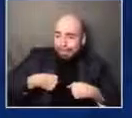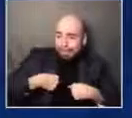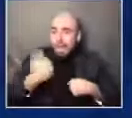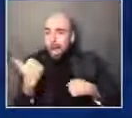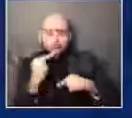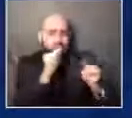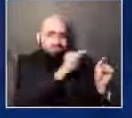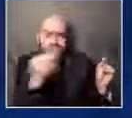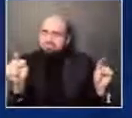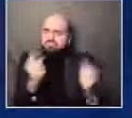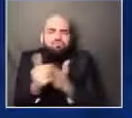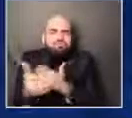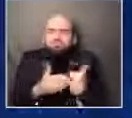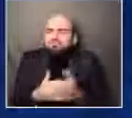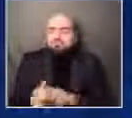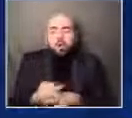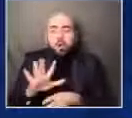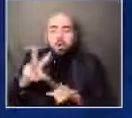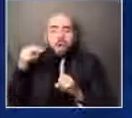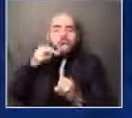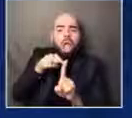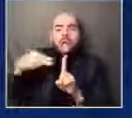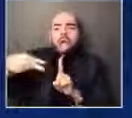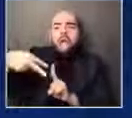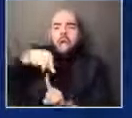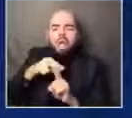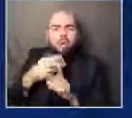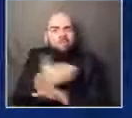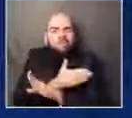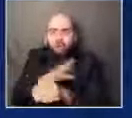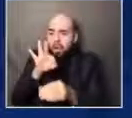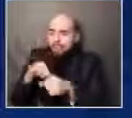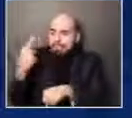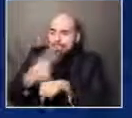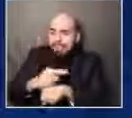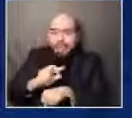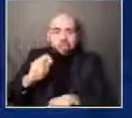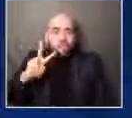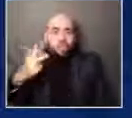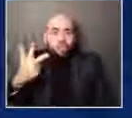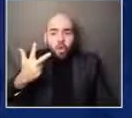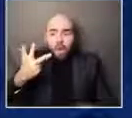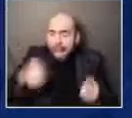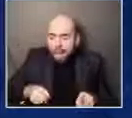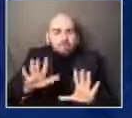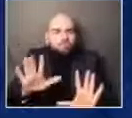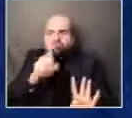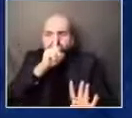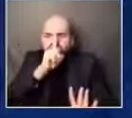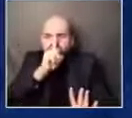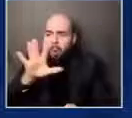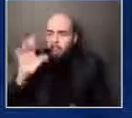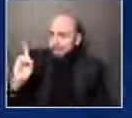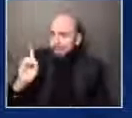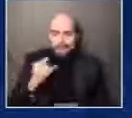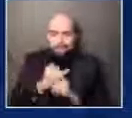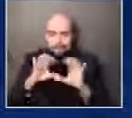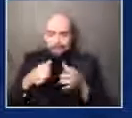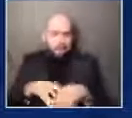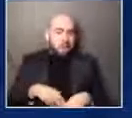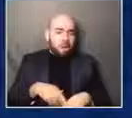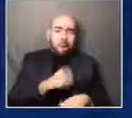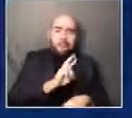Day. It doesn't matter your party, your point of view. We can save tens of thousands of lives if everyone would just